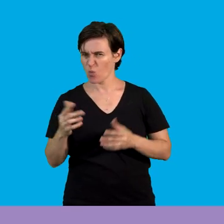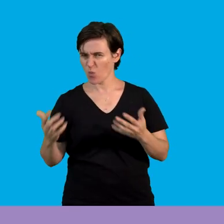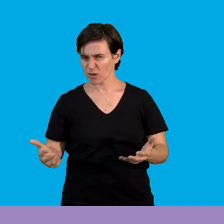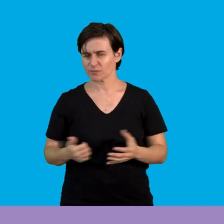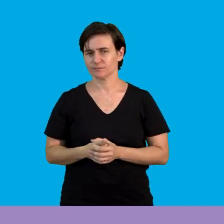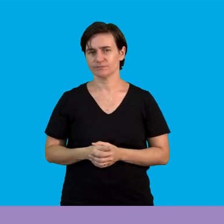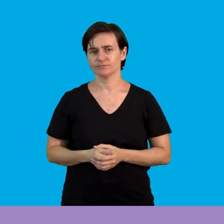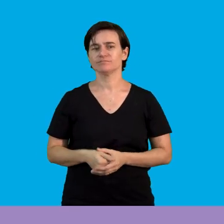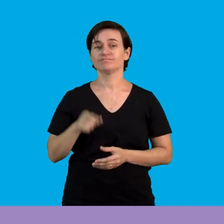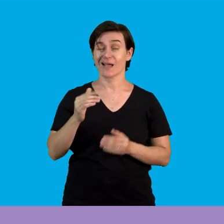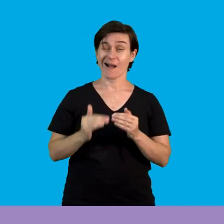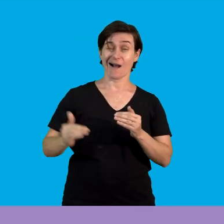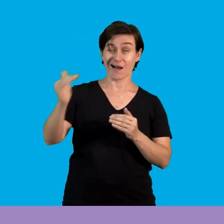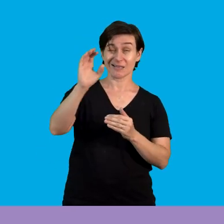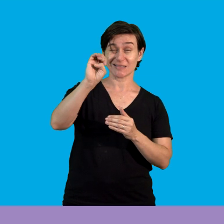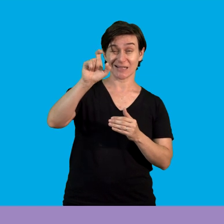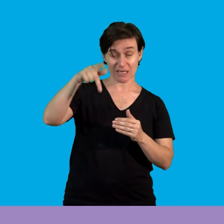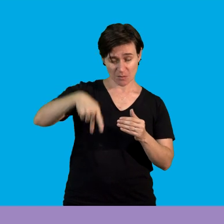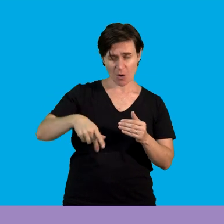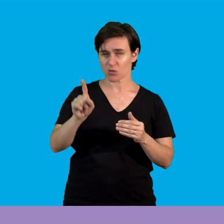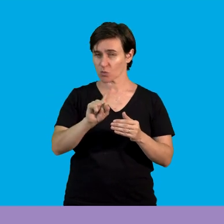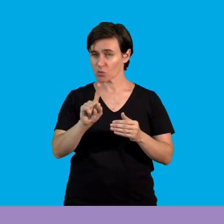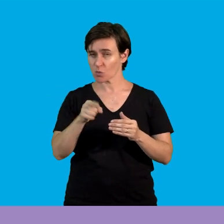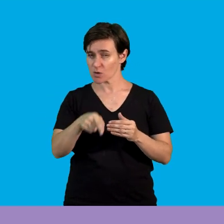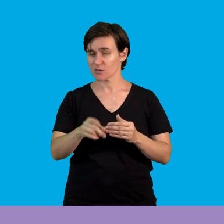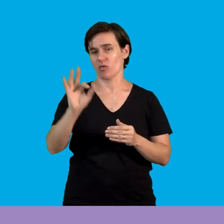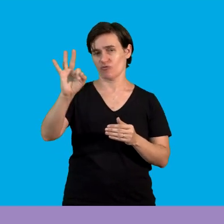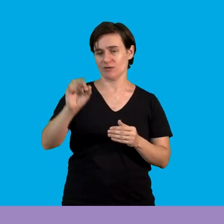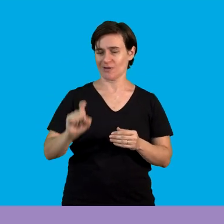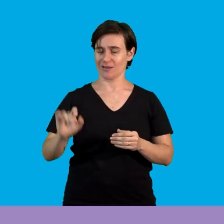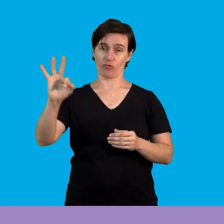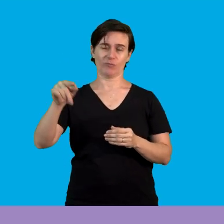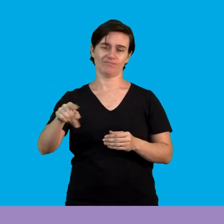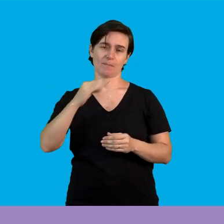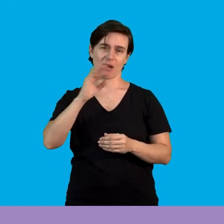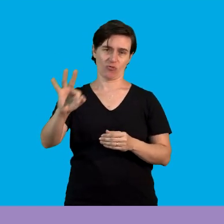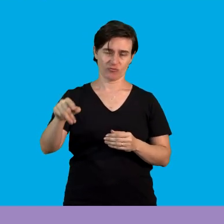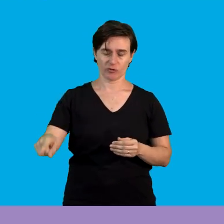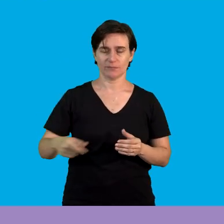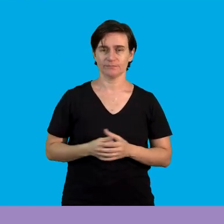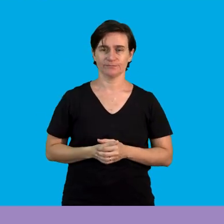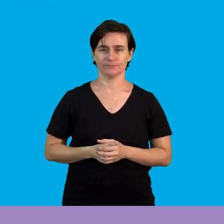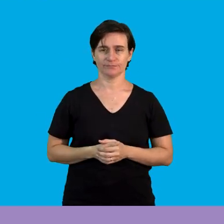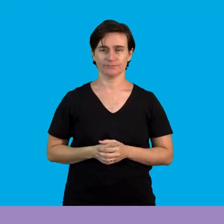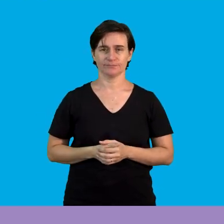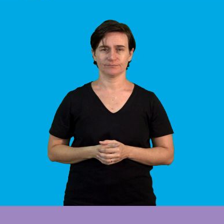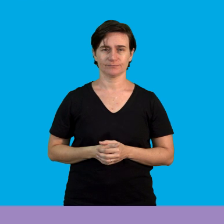expression, the degree would be the highest exponent, which is 3, so the